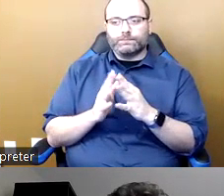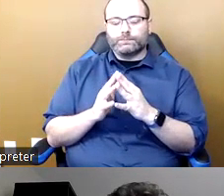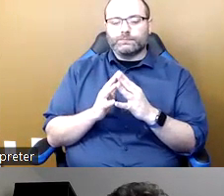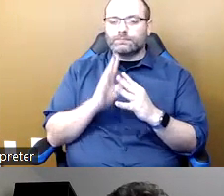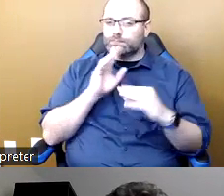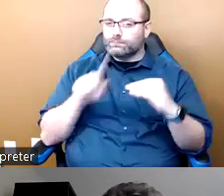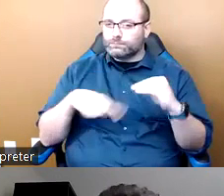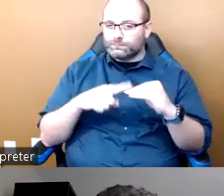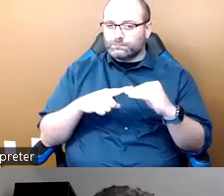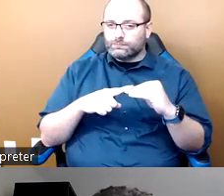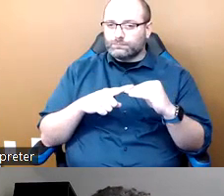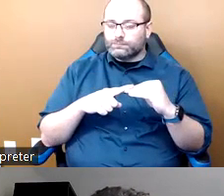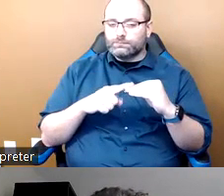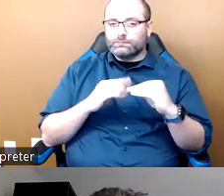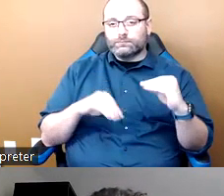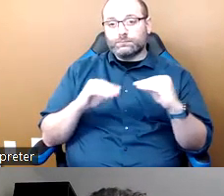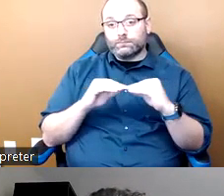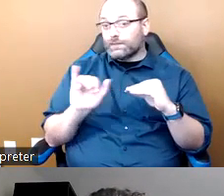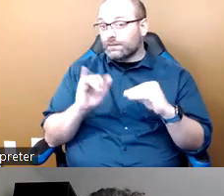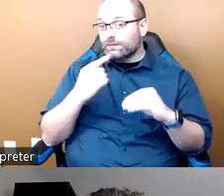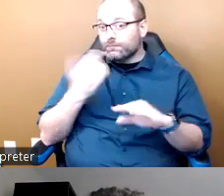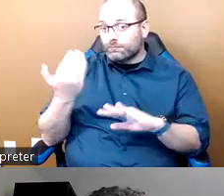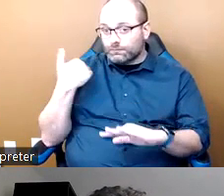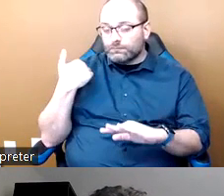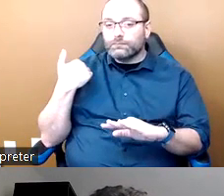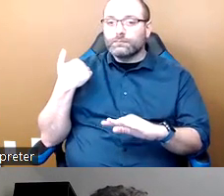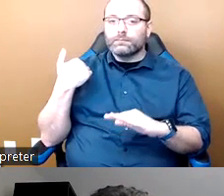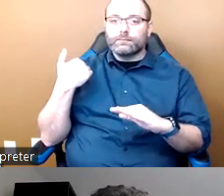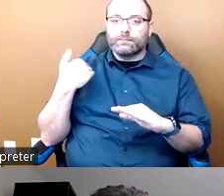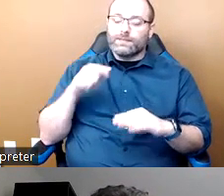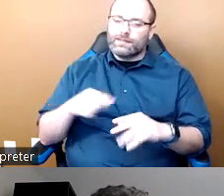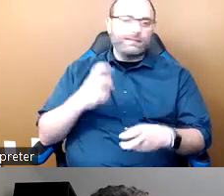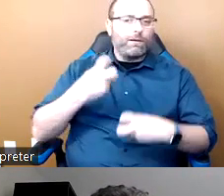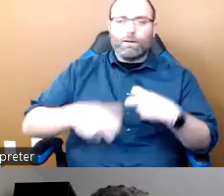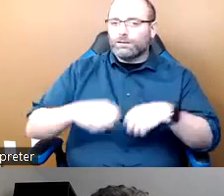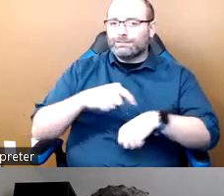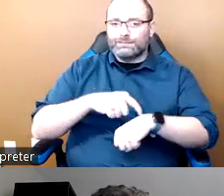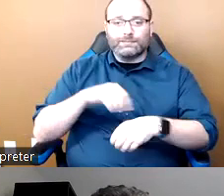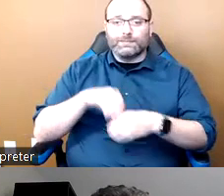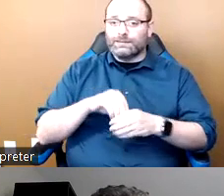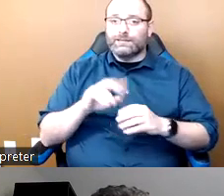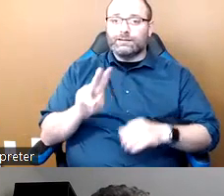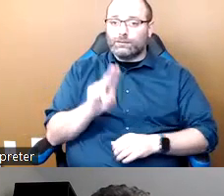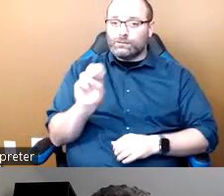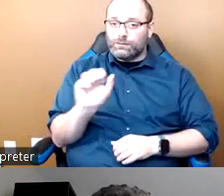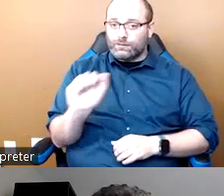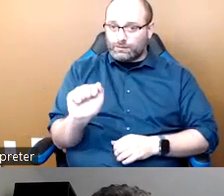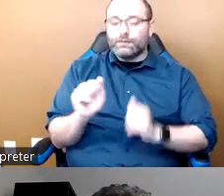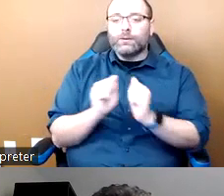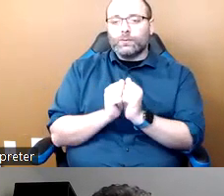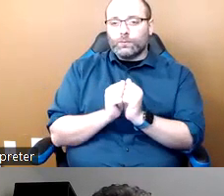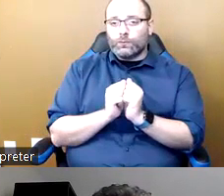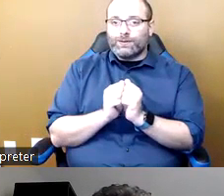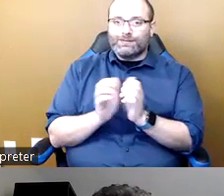bit more about, as I mentioned earlier, that it's a tough time in the United States with the